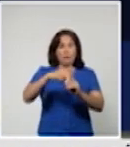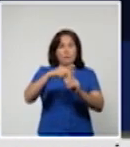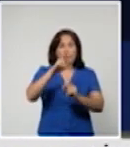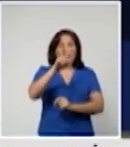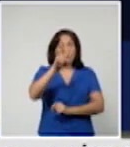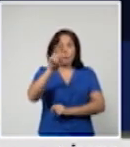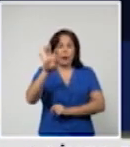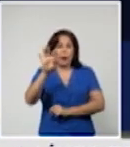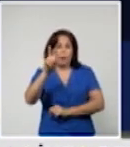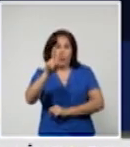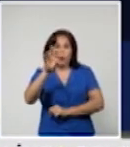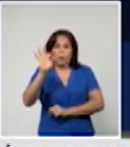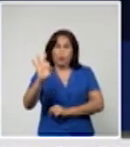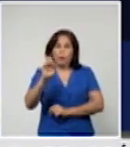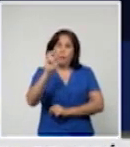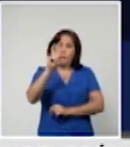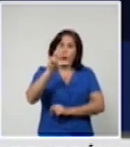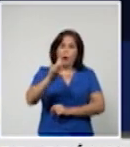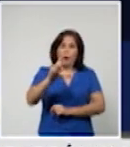1,512 from Havana,